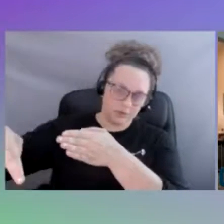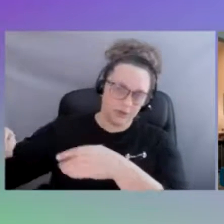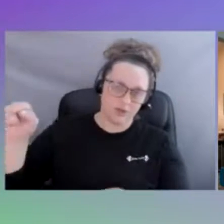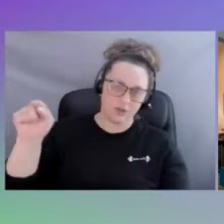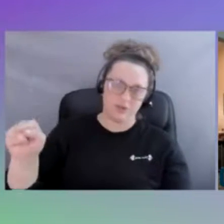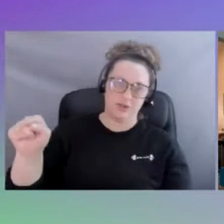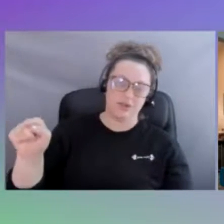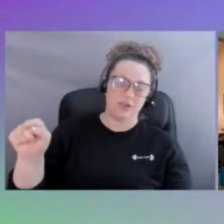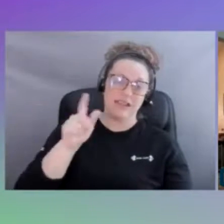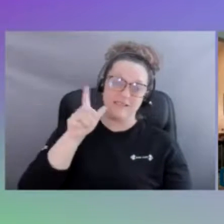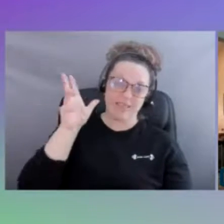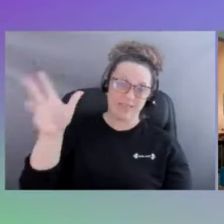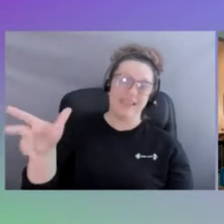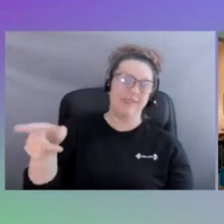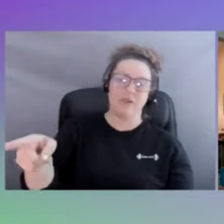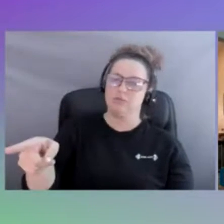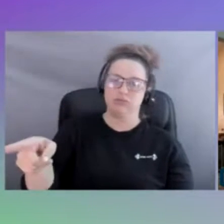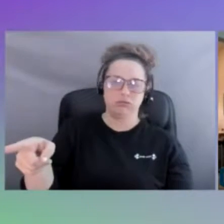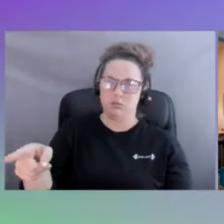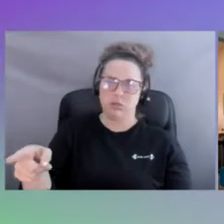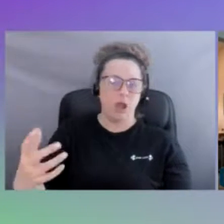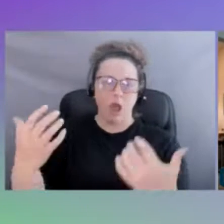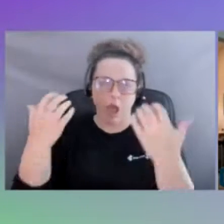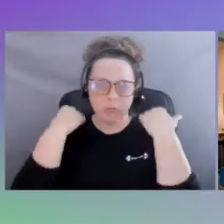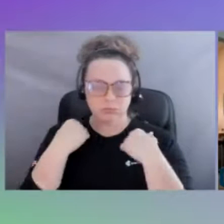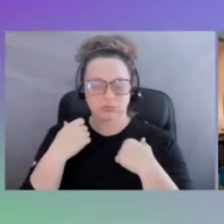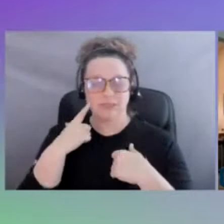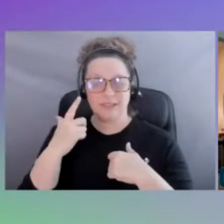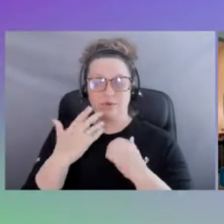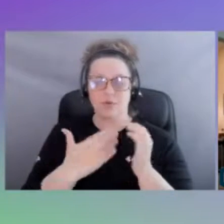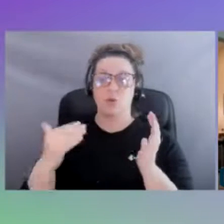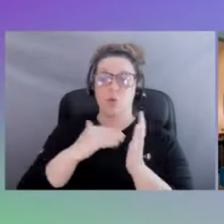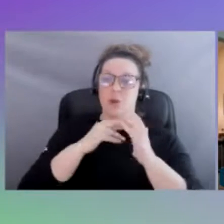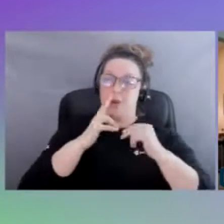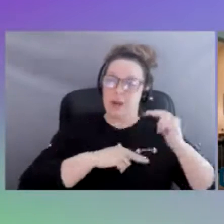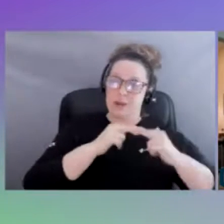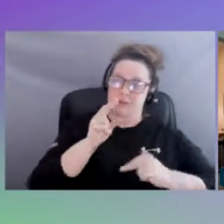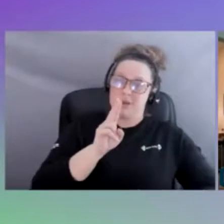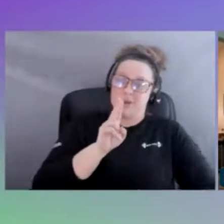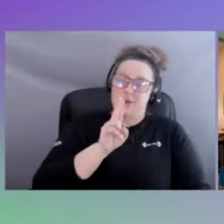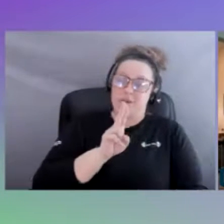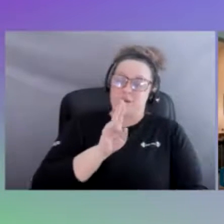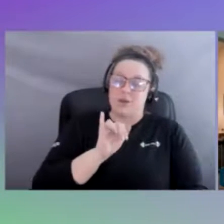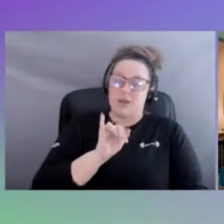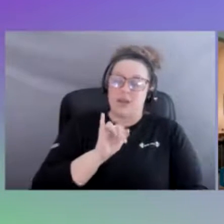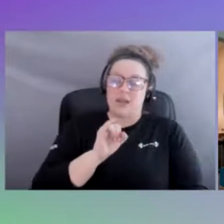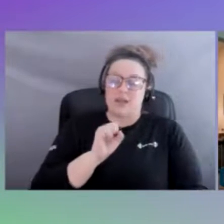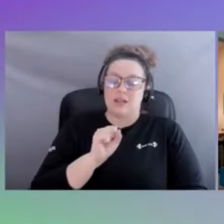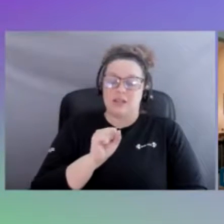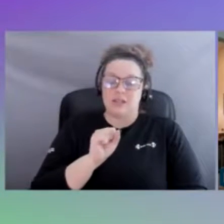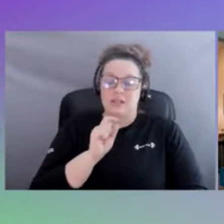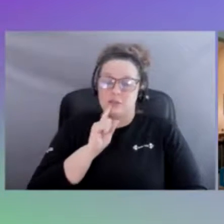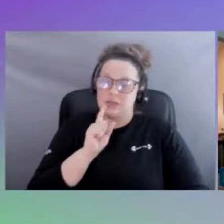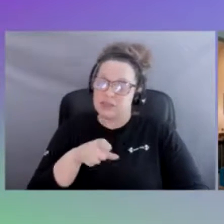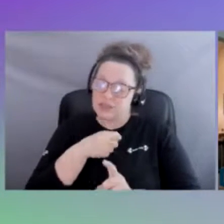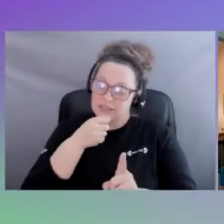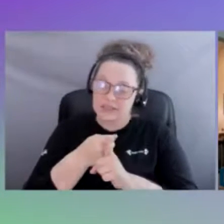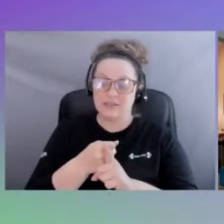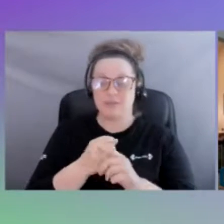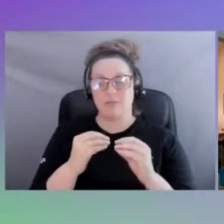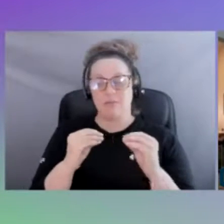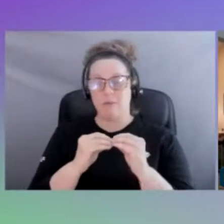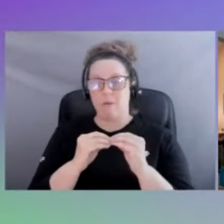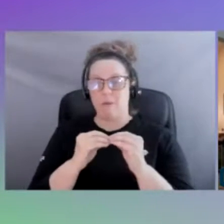if you leave it at the end and you have to rebuild the entire UI is, that's significantly more